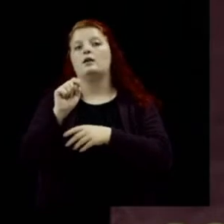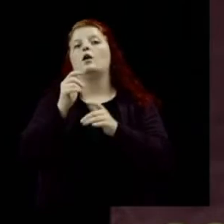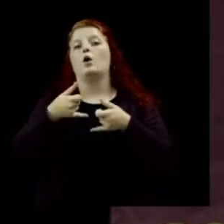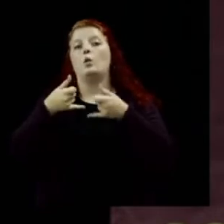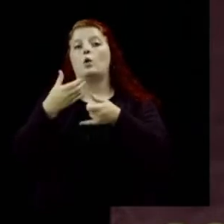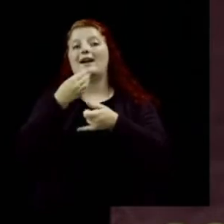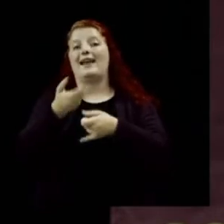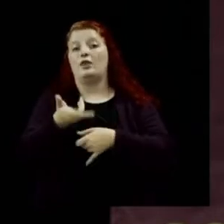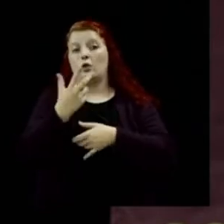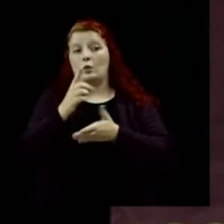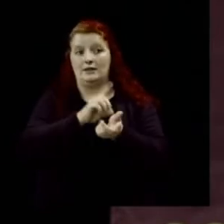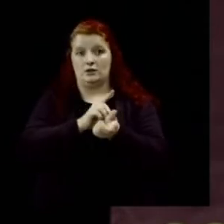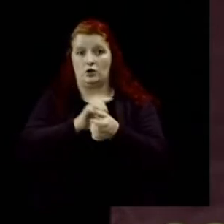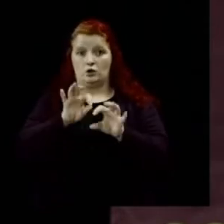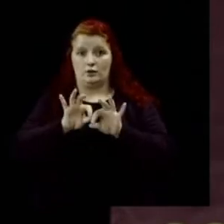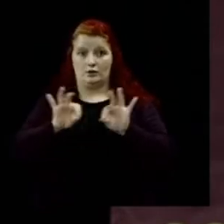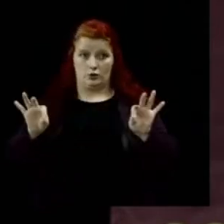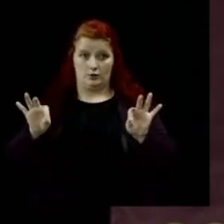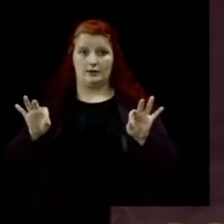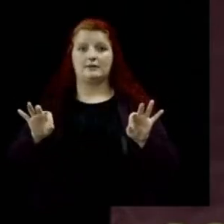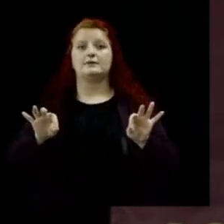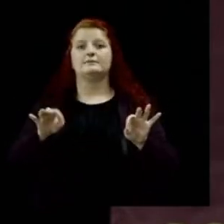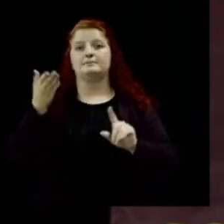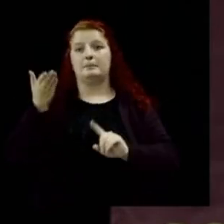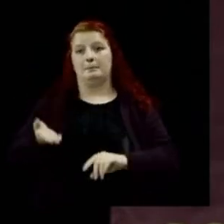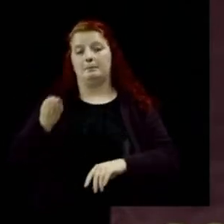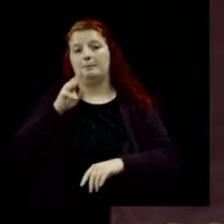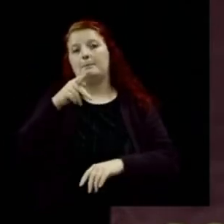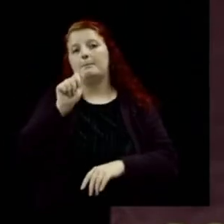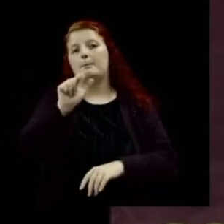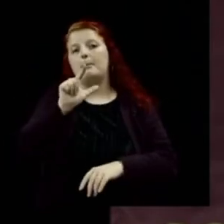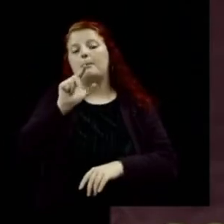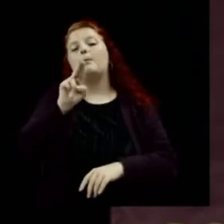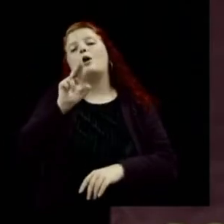degrees. Ms. Paulette Brown.